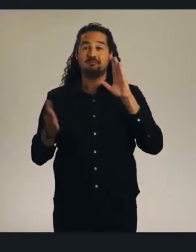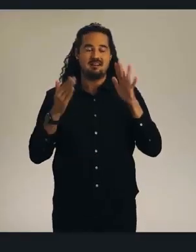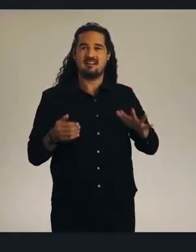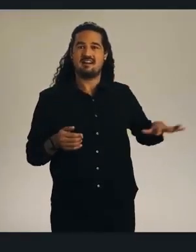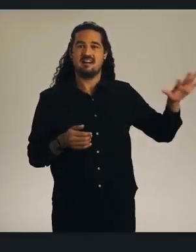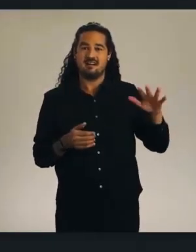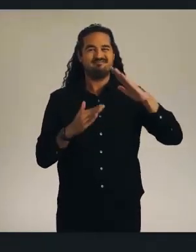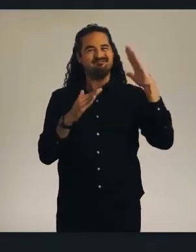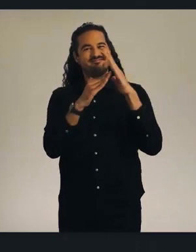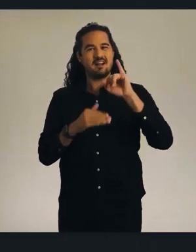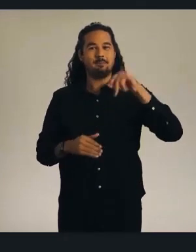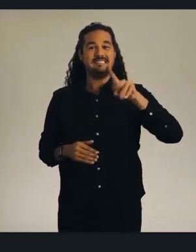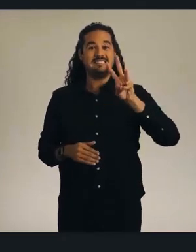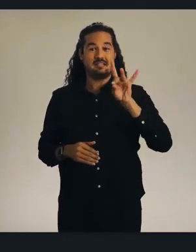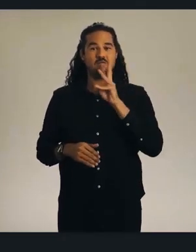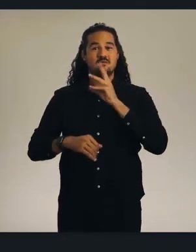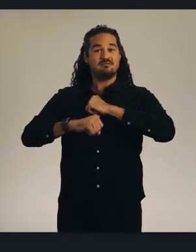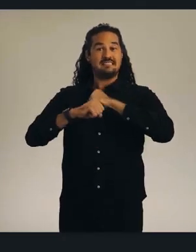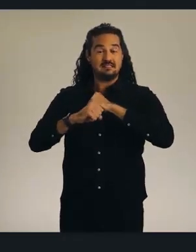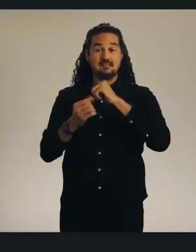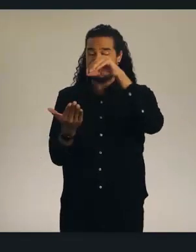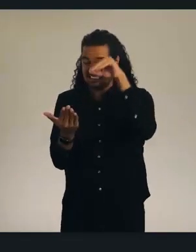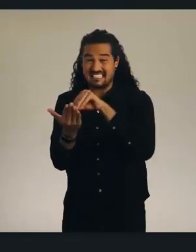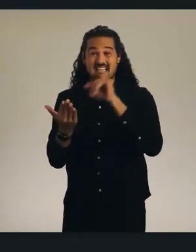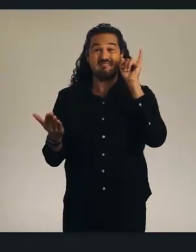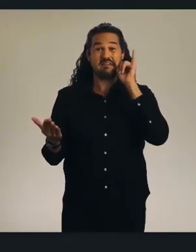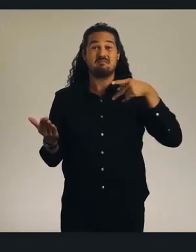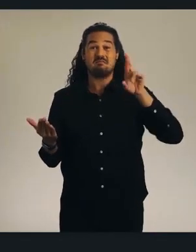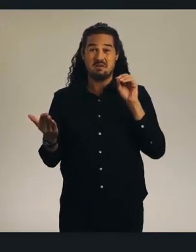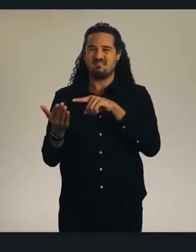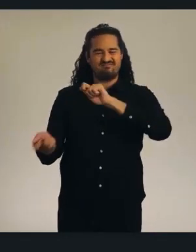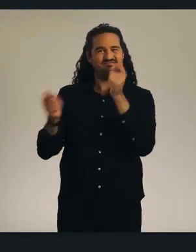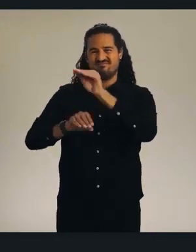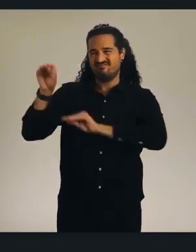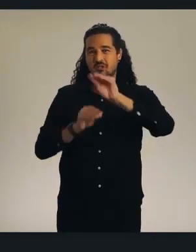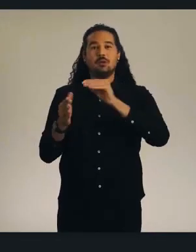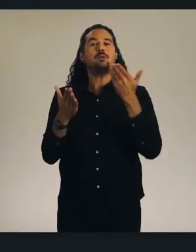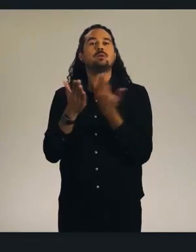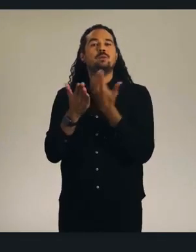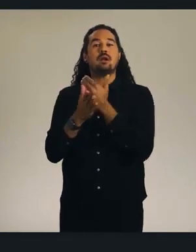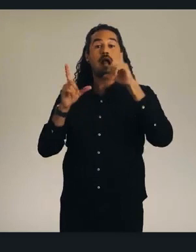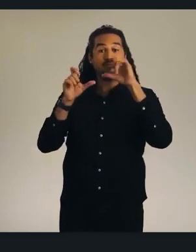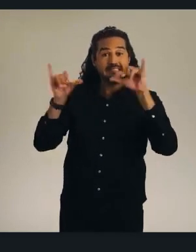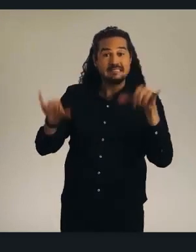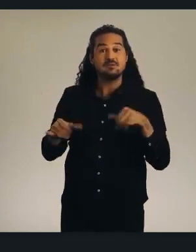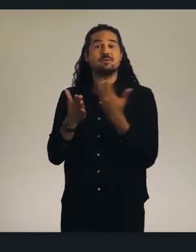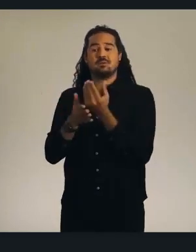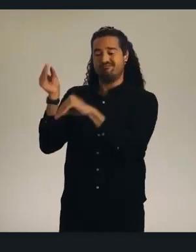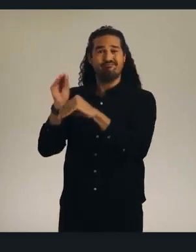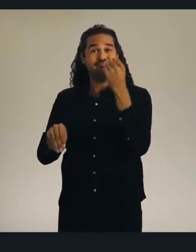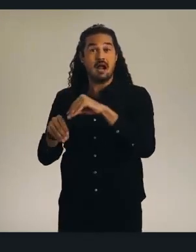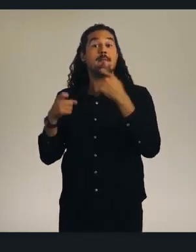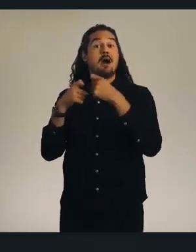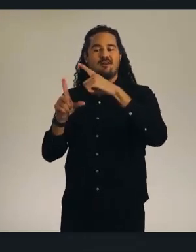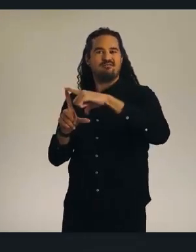On the inside, it's been completely redesigned to support our latest pro technologies, including the all-new camera system, incredible new display, and a bigger battery. iPhone 13